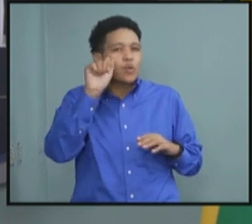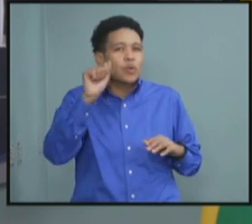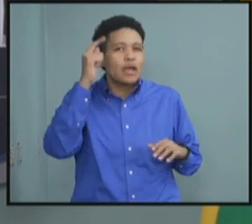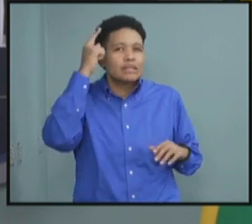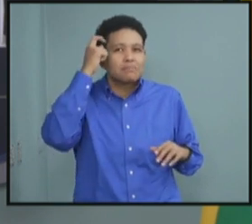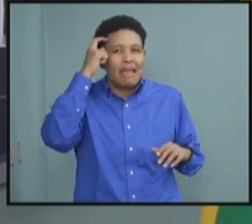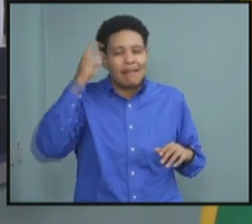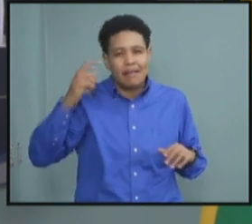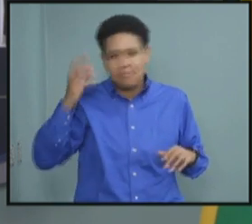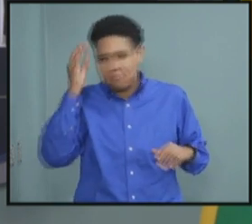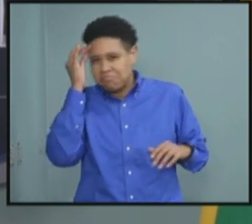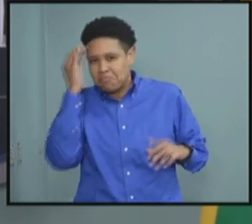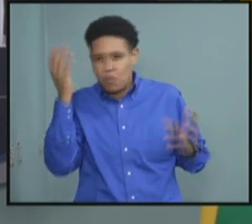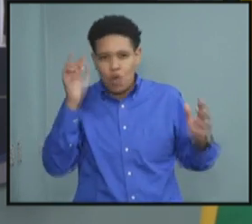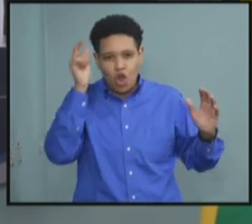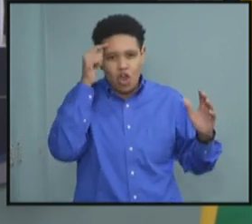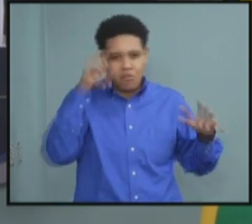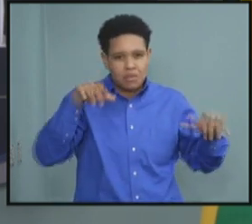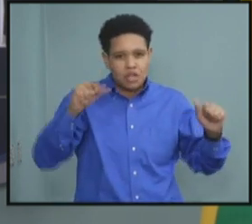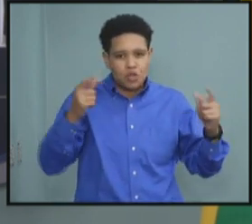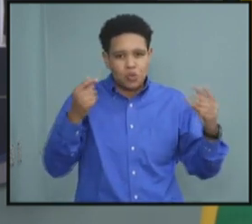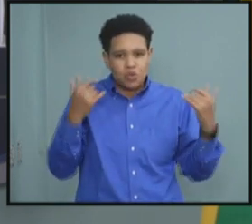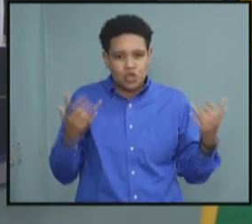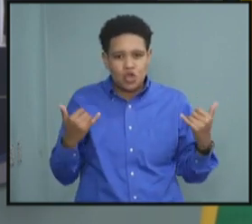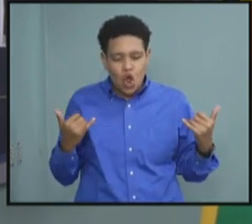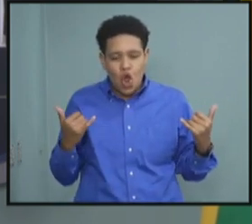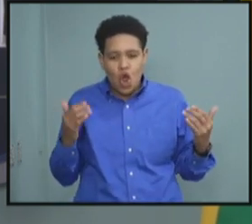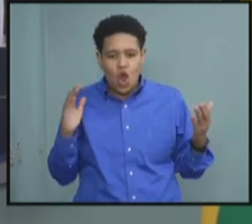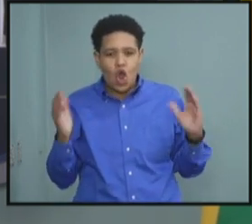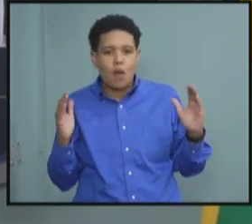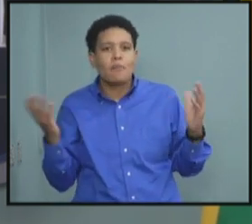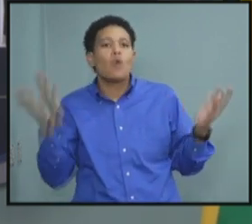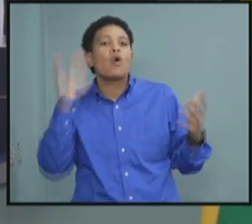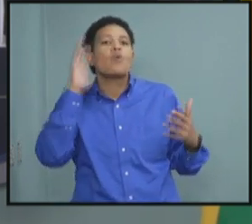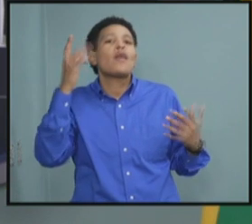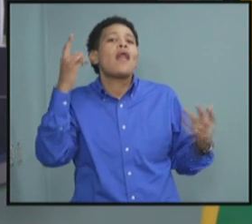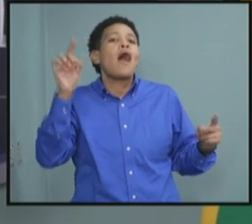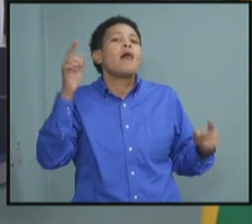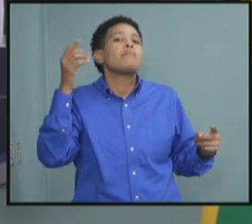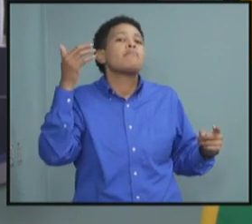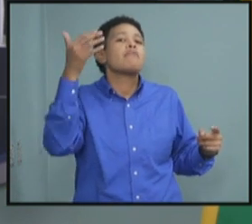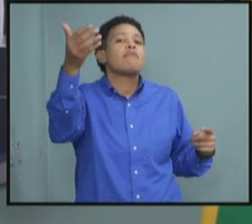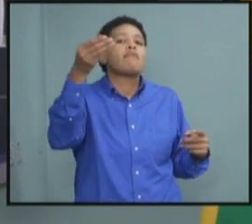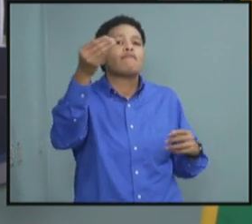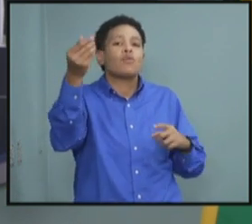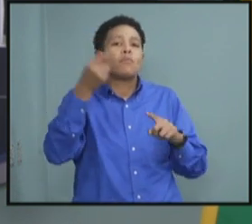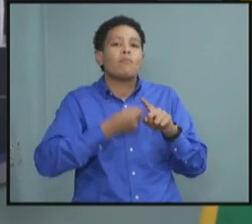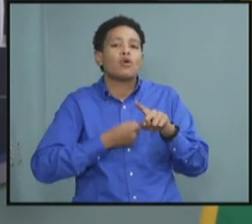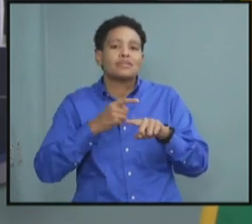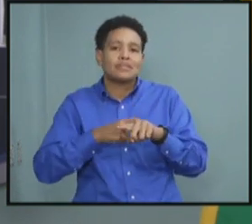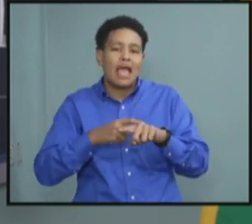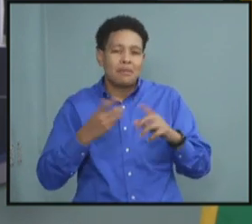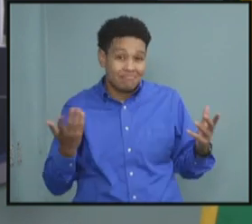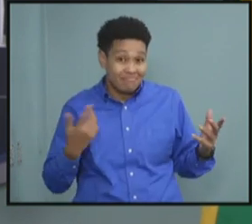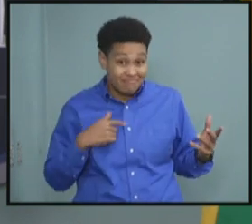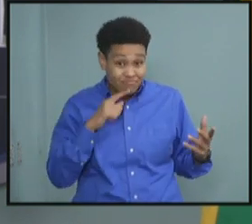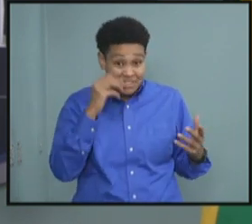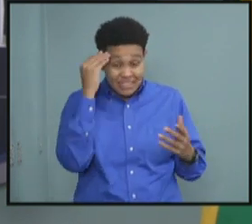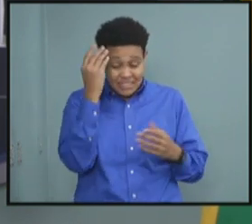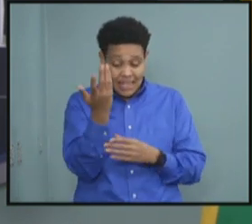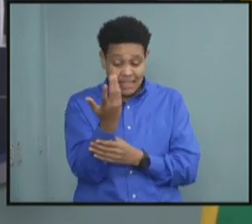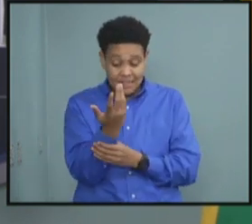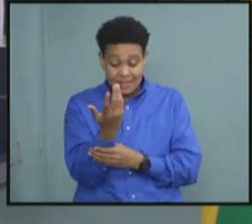speculate what the government is doing now versus what will happen in a few months' time. As I said,